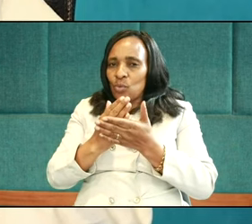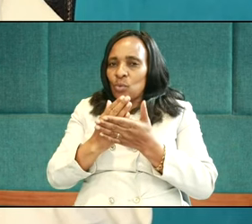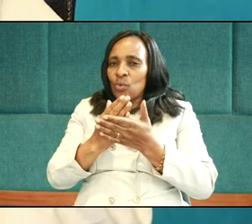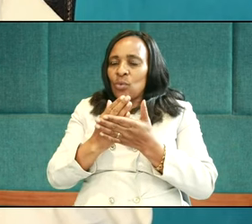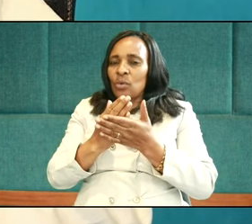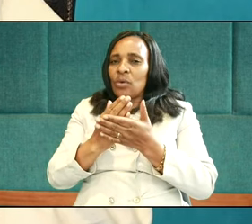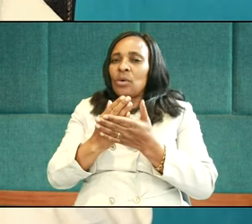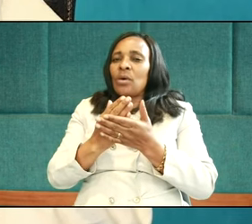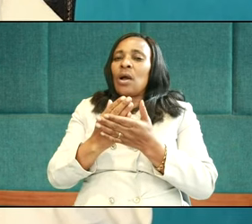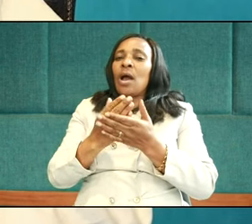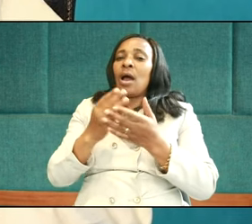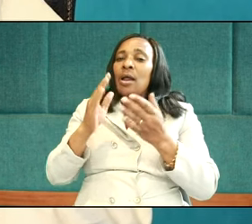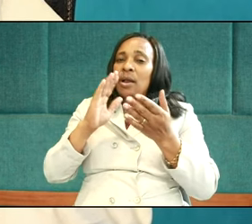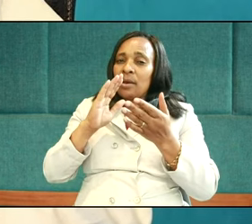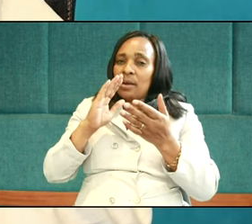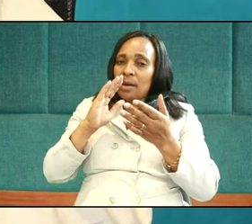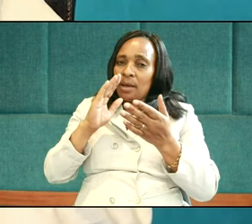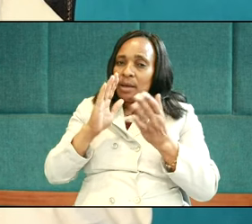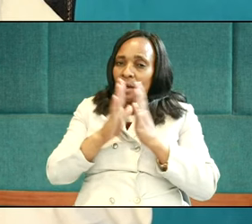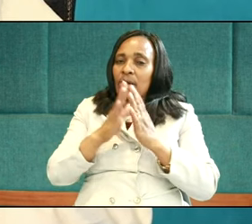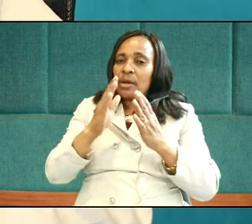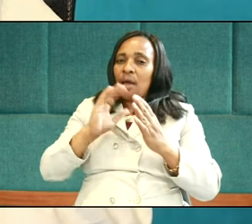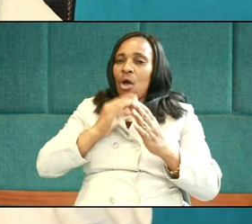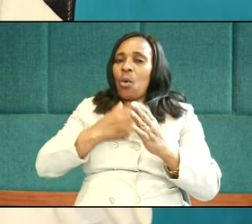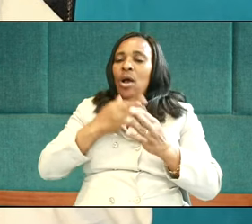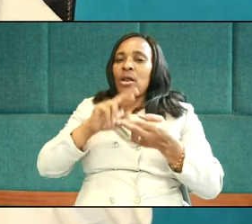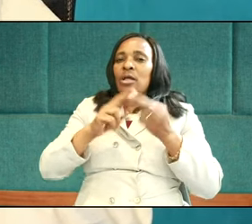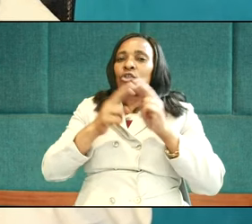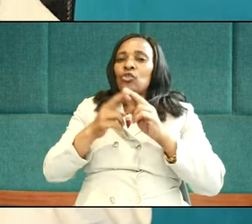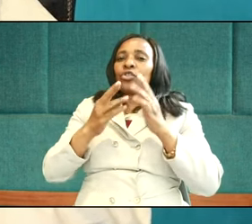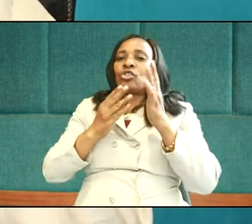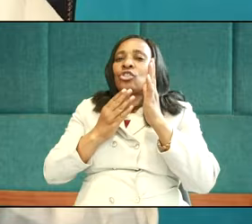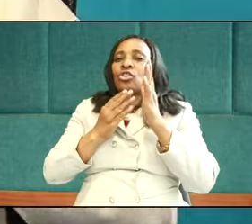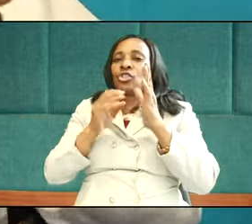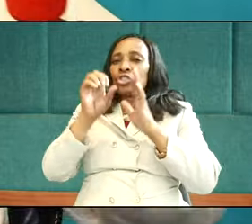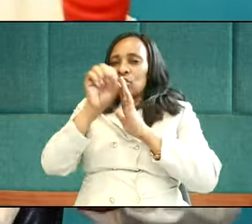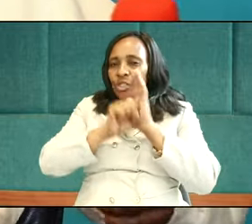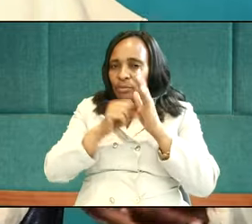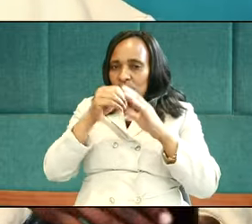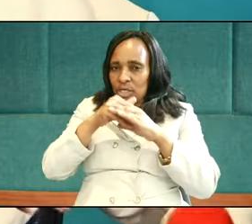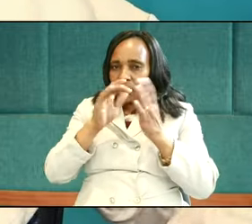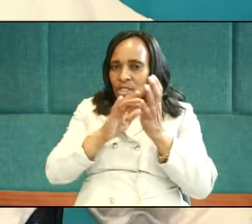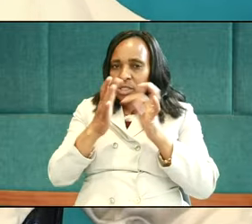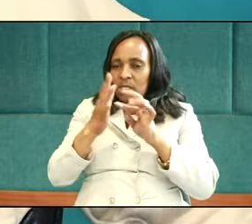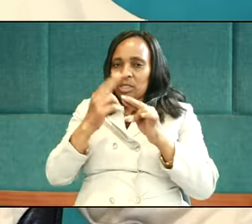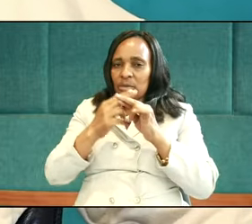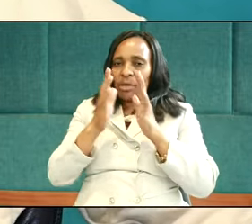grow our relationship with you. In Jesus' name I pray. Amen. Amen.